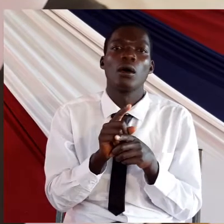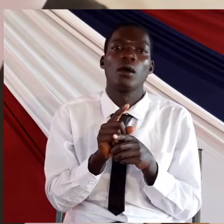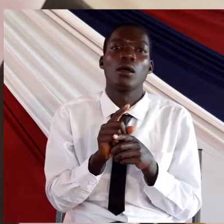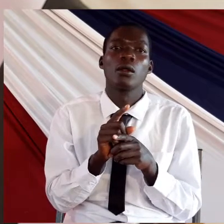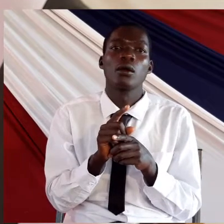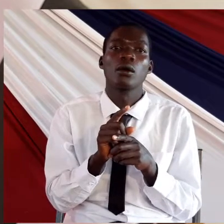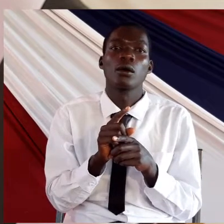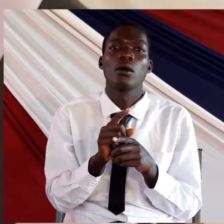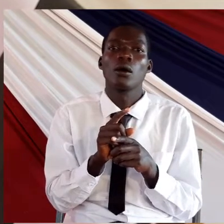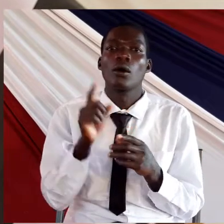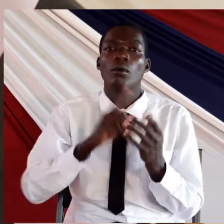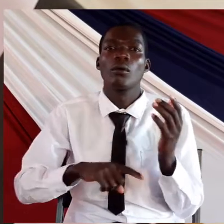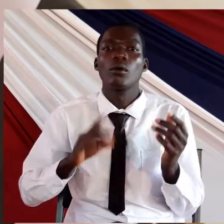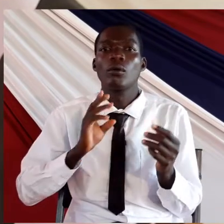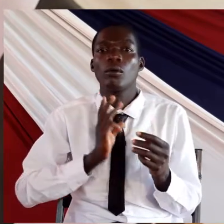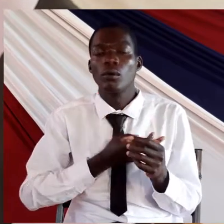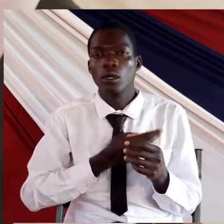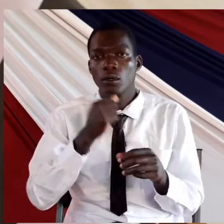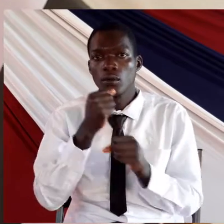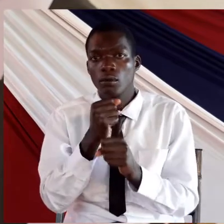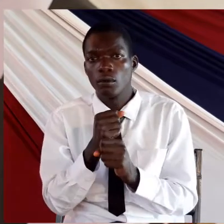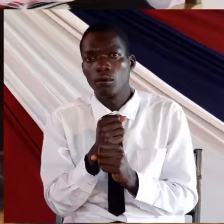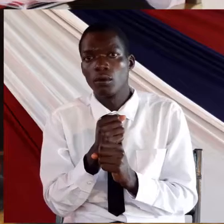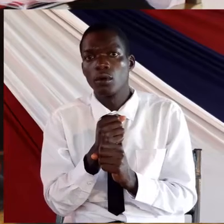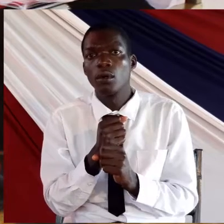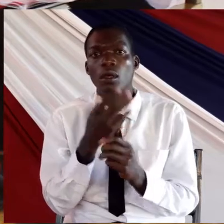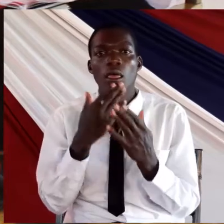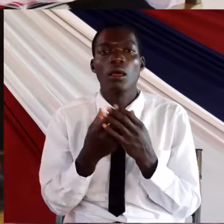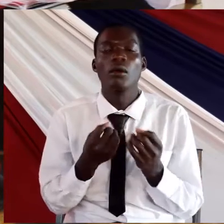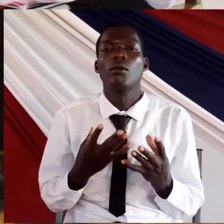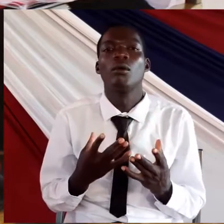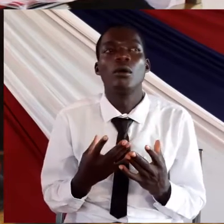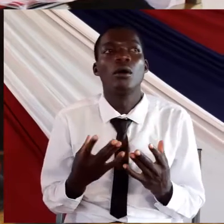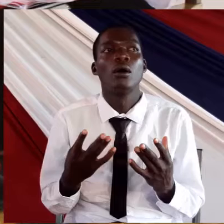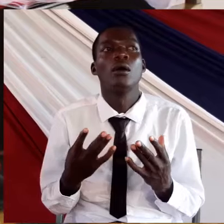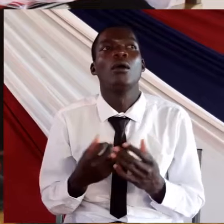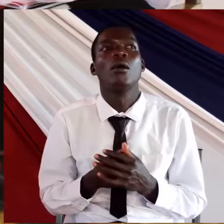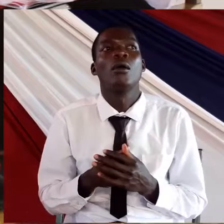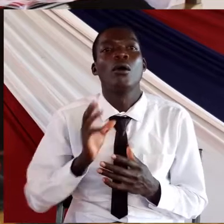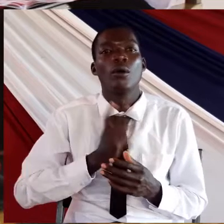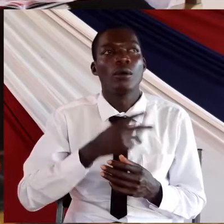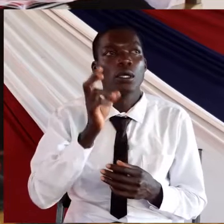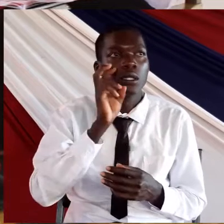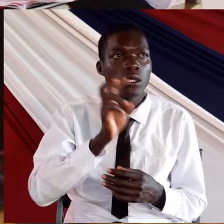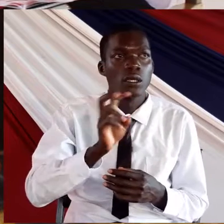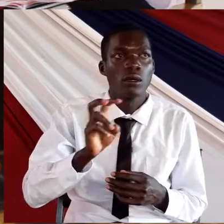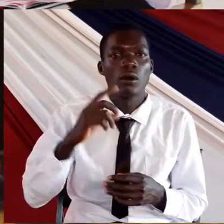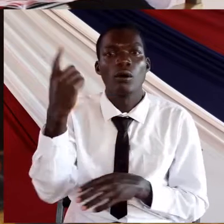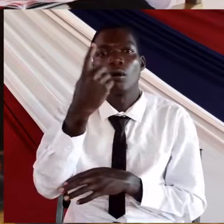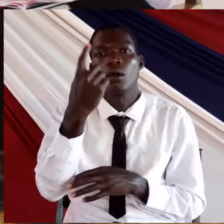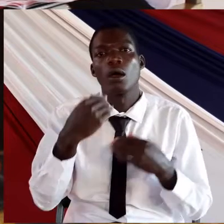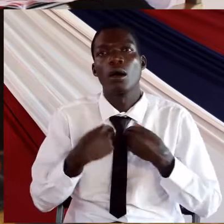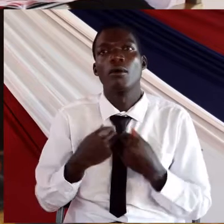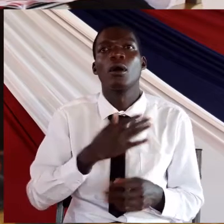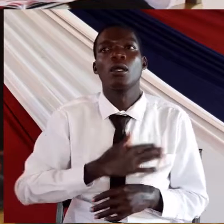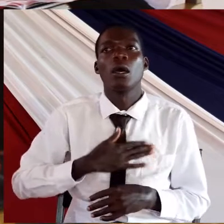you respond to that? What do we do in such a case? Thank you. You see, we only have